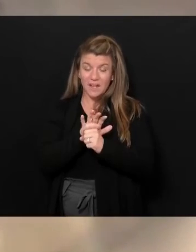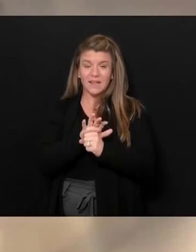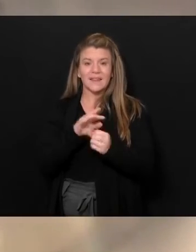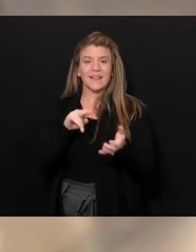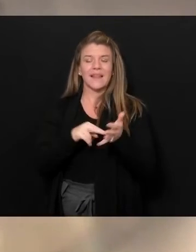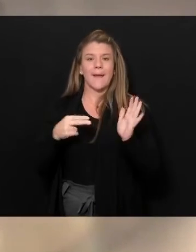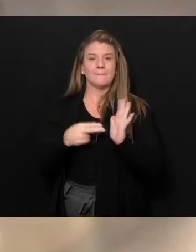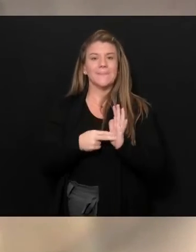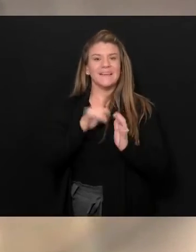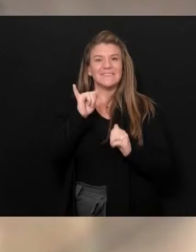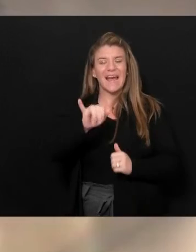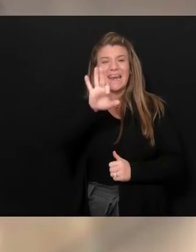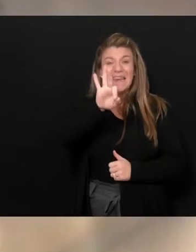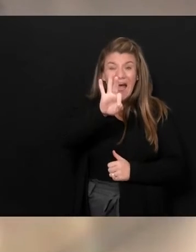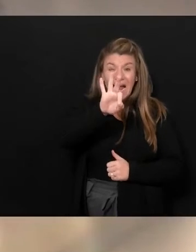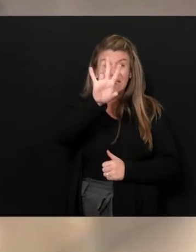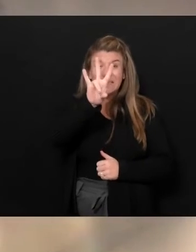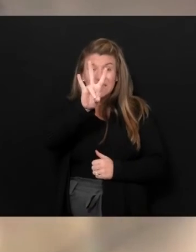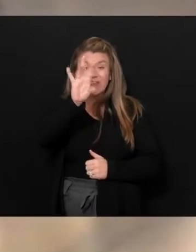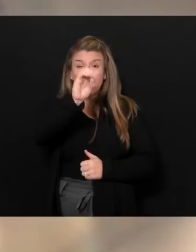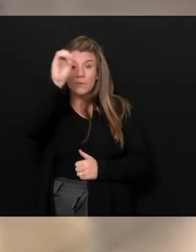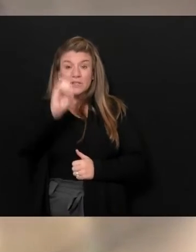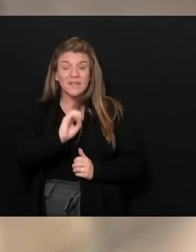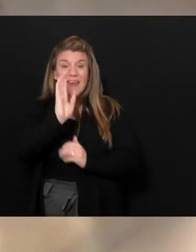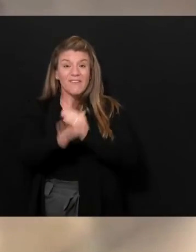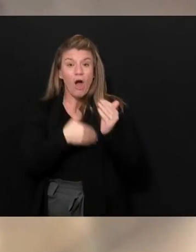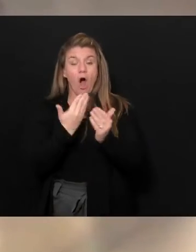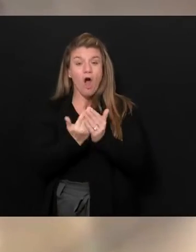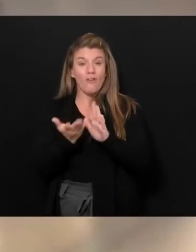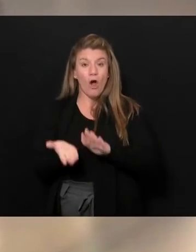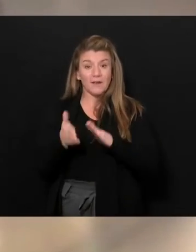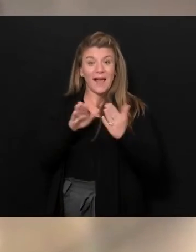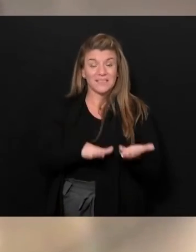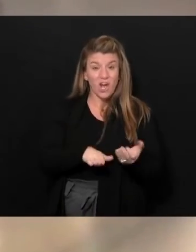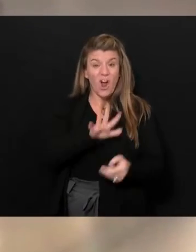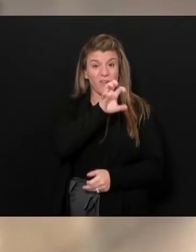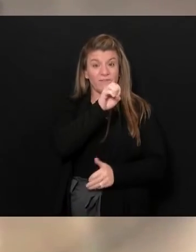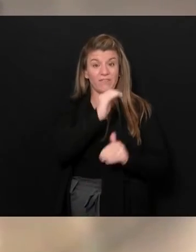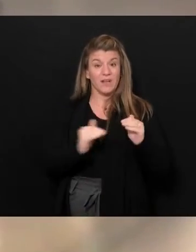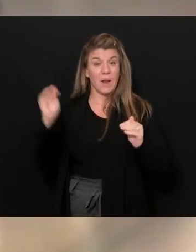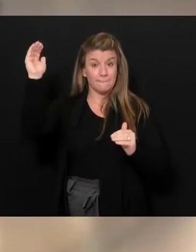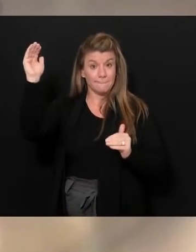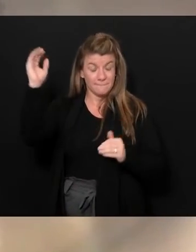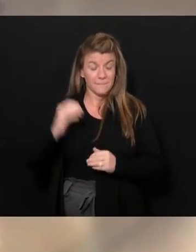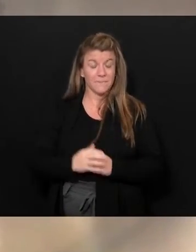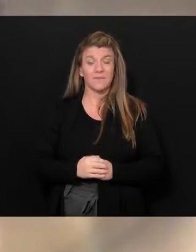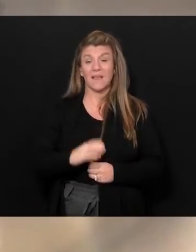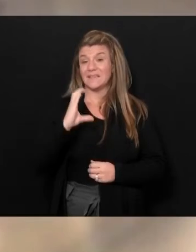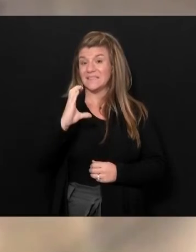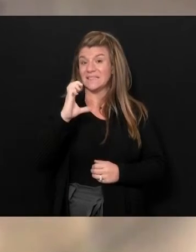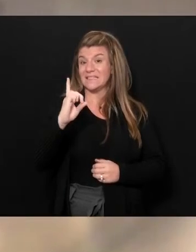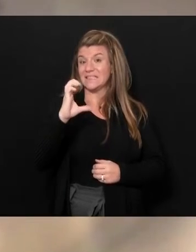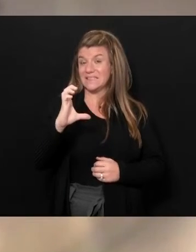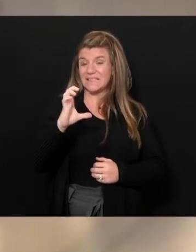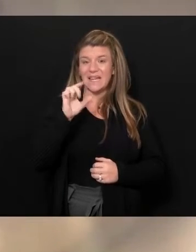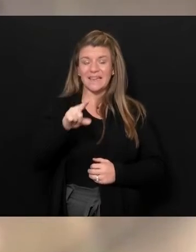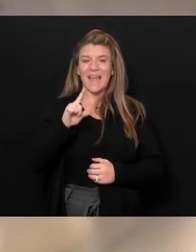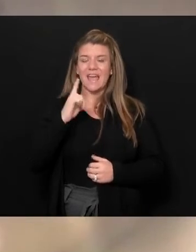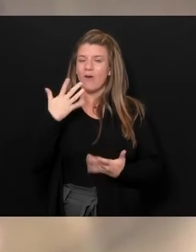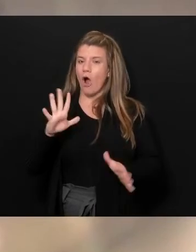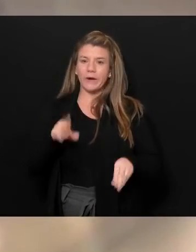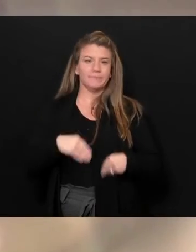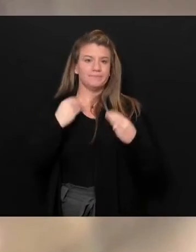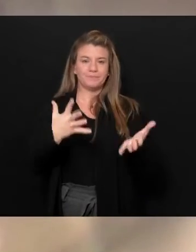then we cover 97% of all the people that have died. The CDC, the Centers for Disease Control, has put out guidance